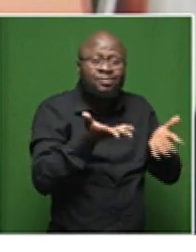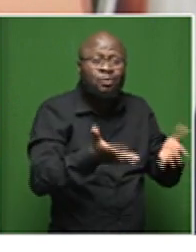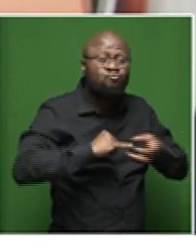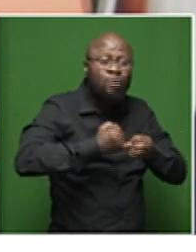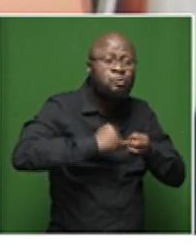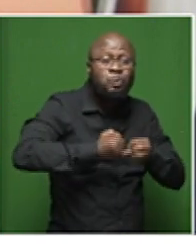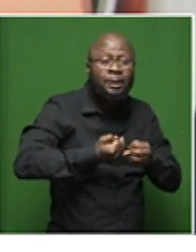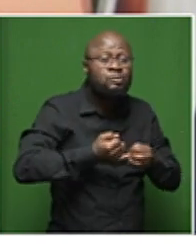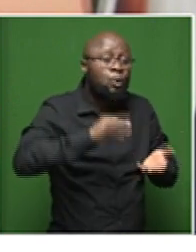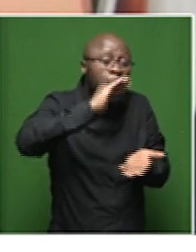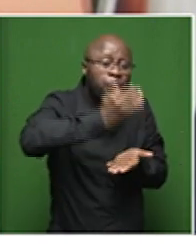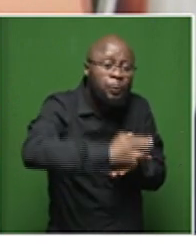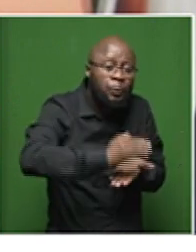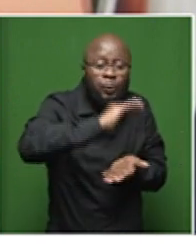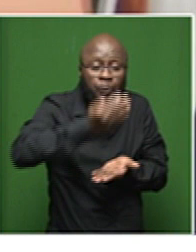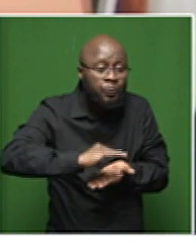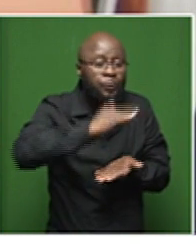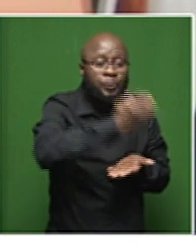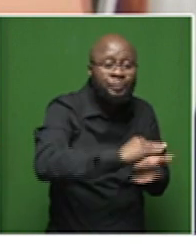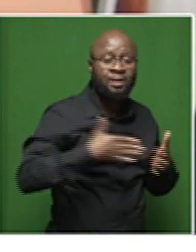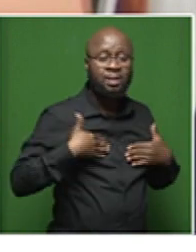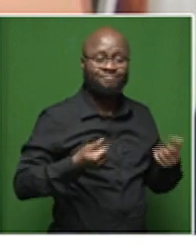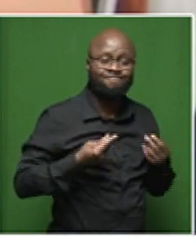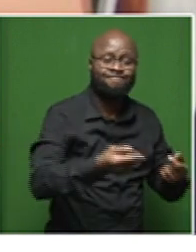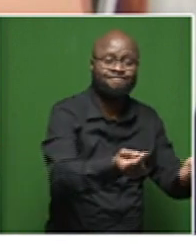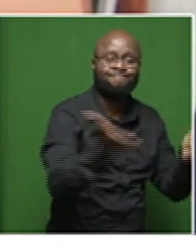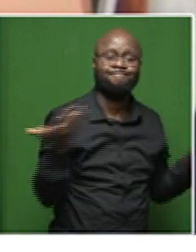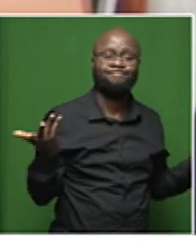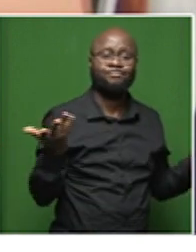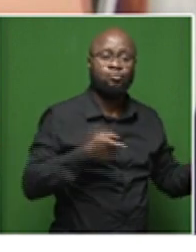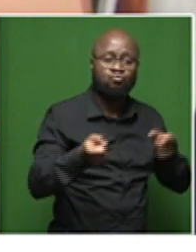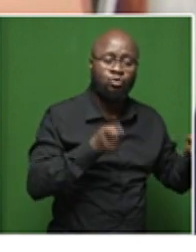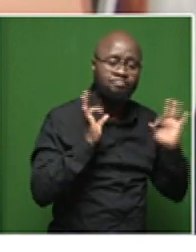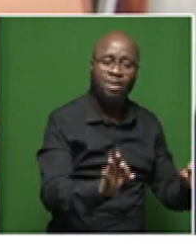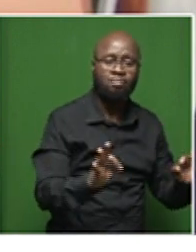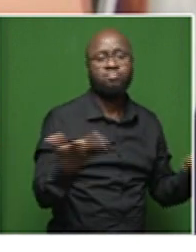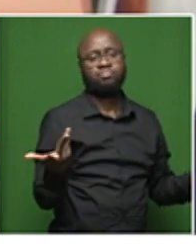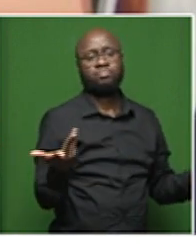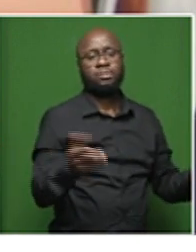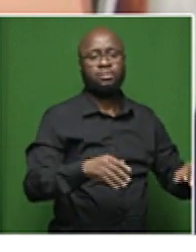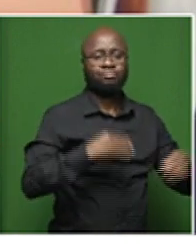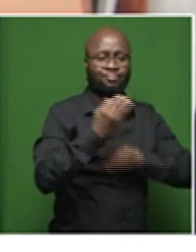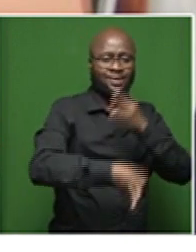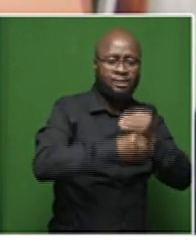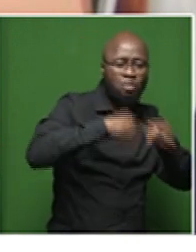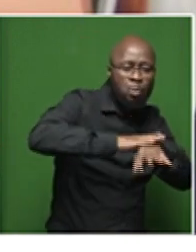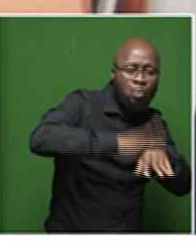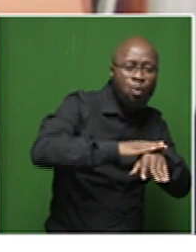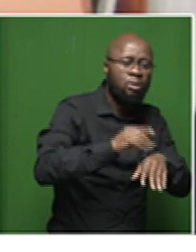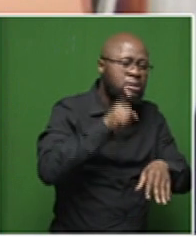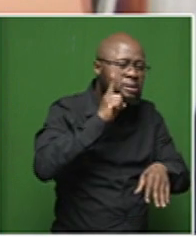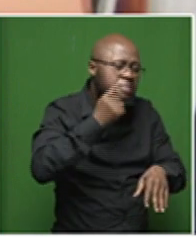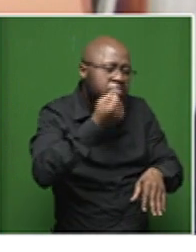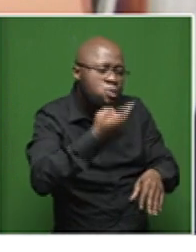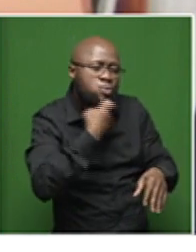them down, treat hypertension early, and then get people controlled, and then we start increasing the numbers of those who are on treatment, increase the numbers of